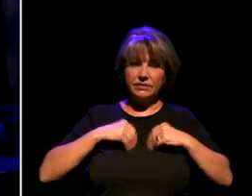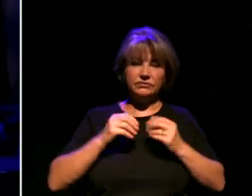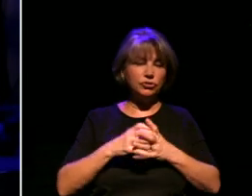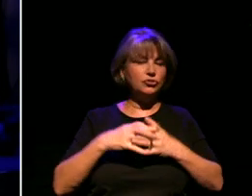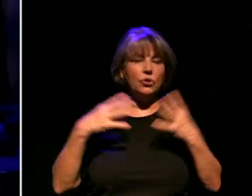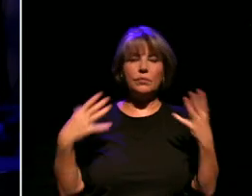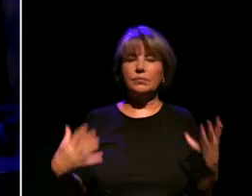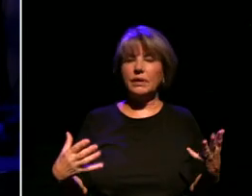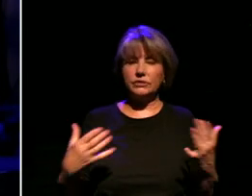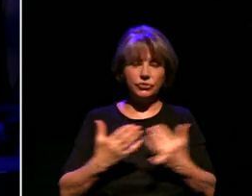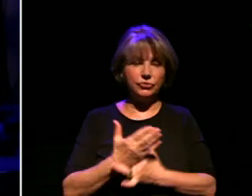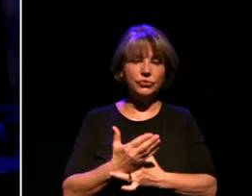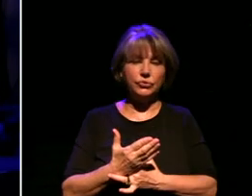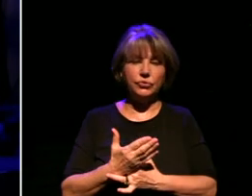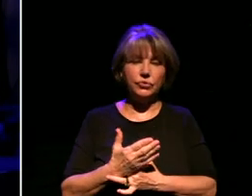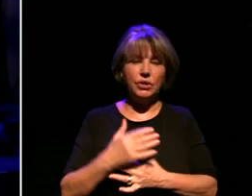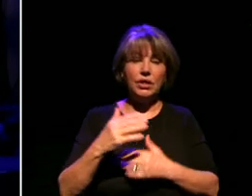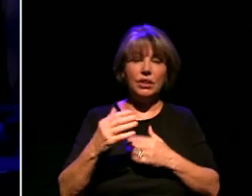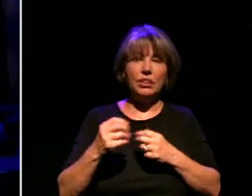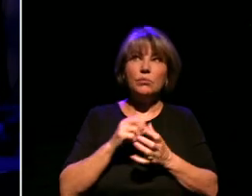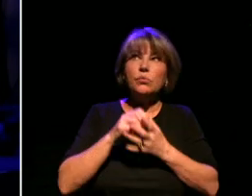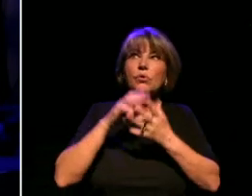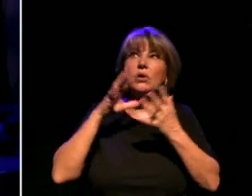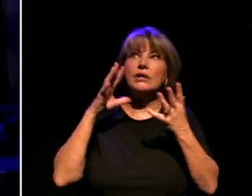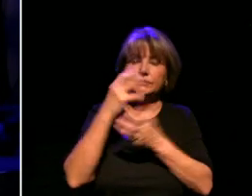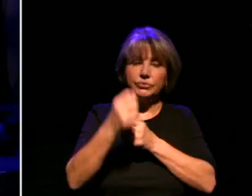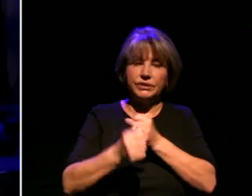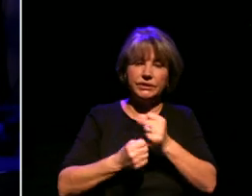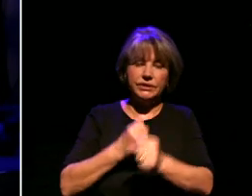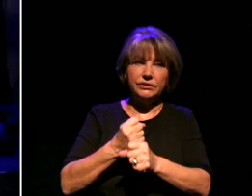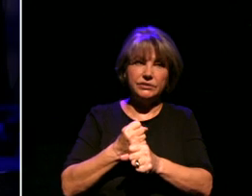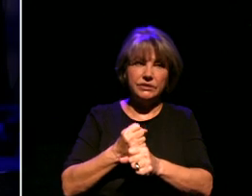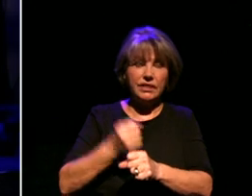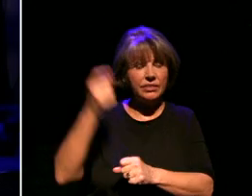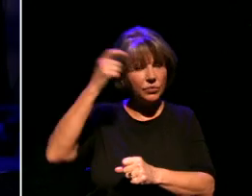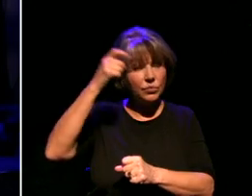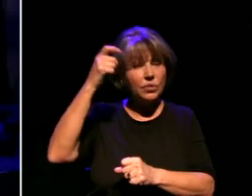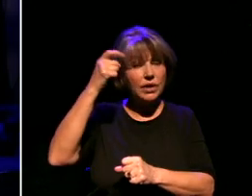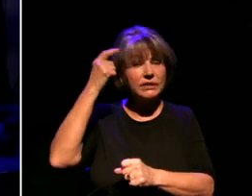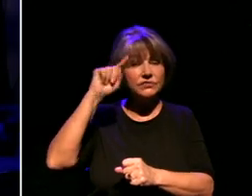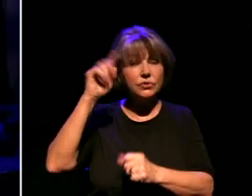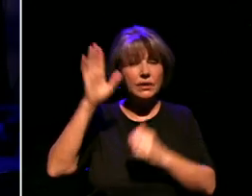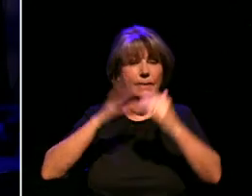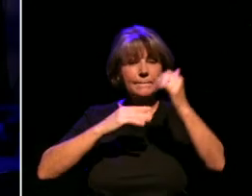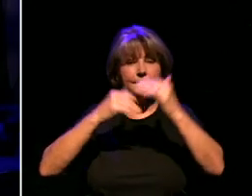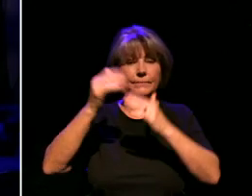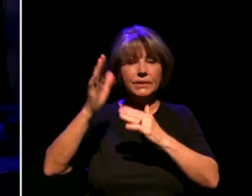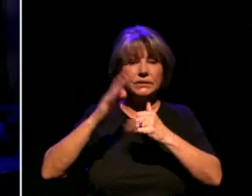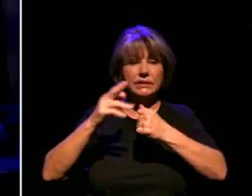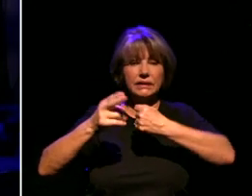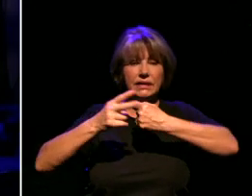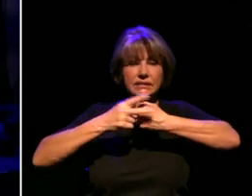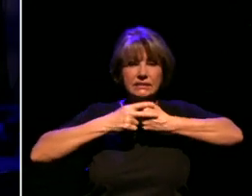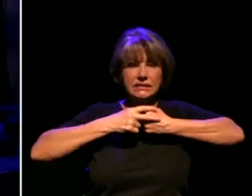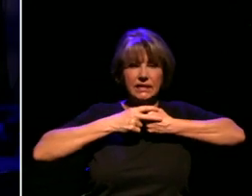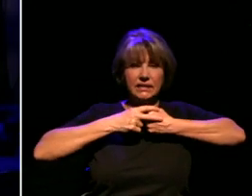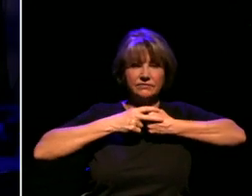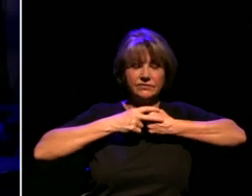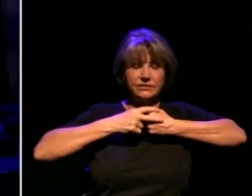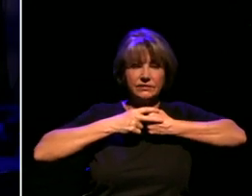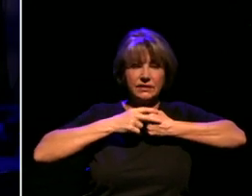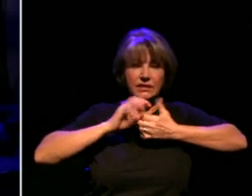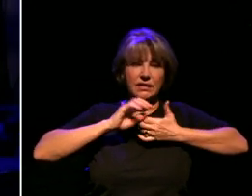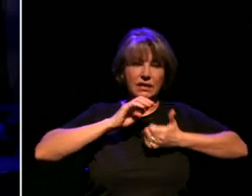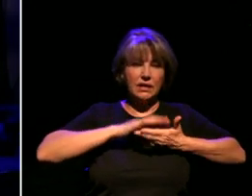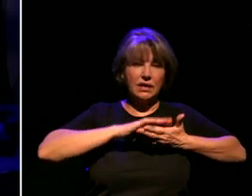much through the prosperous years, and they were wise for building a safety